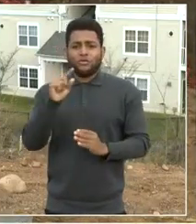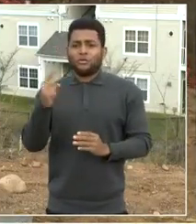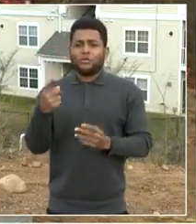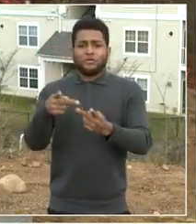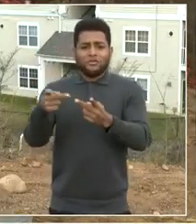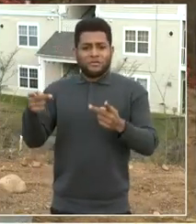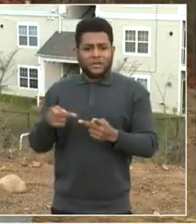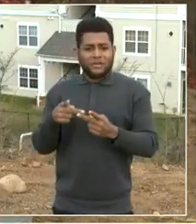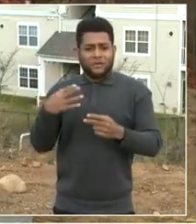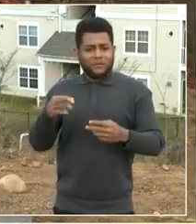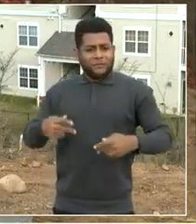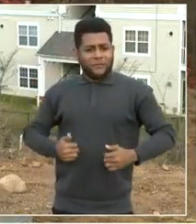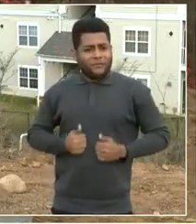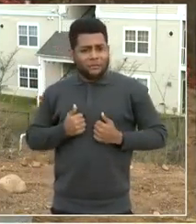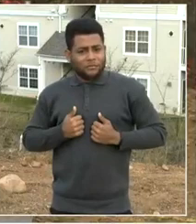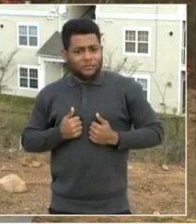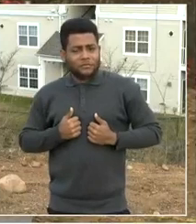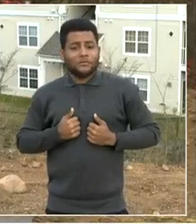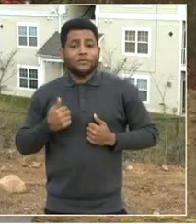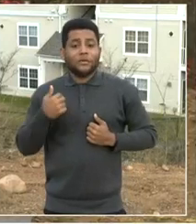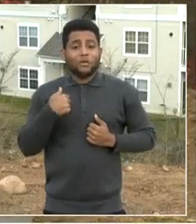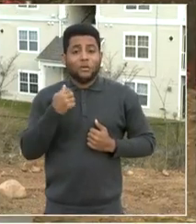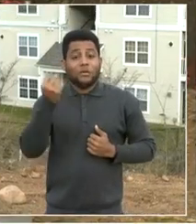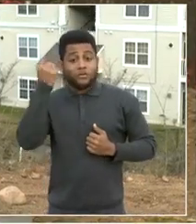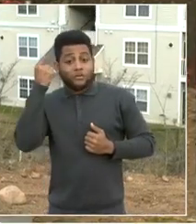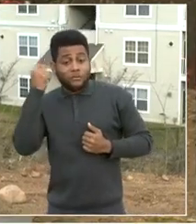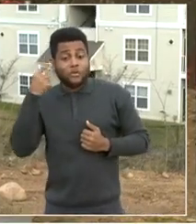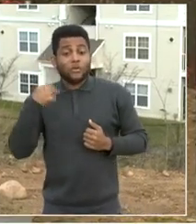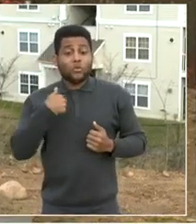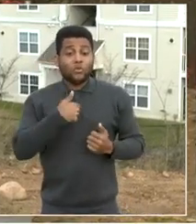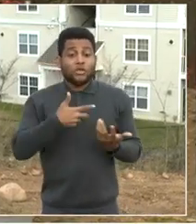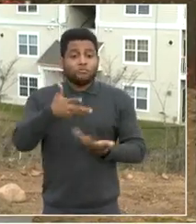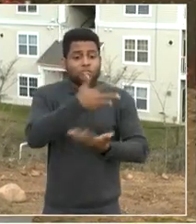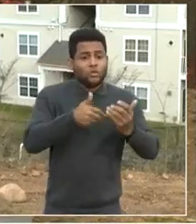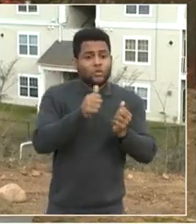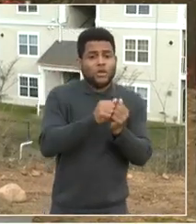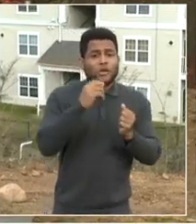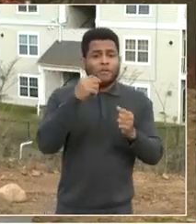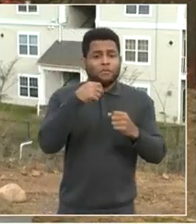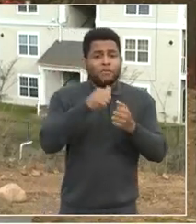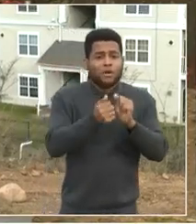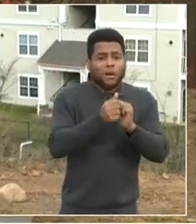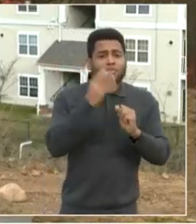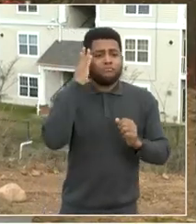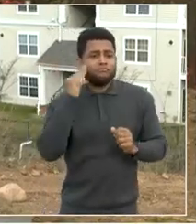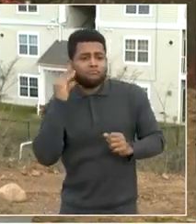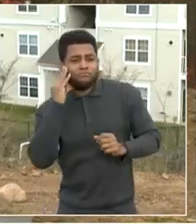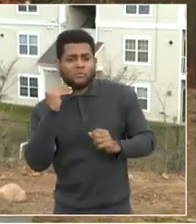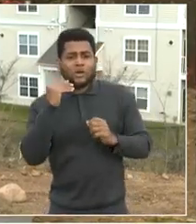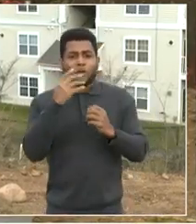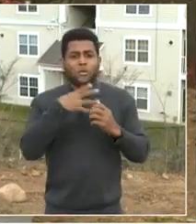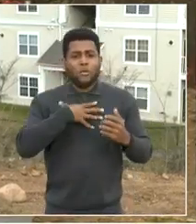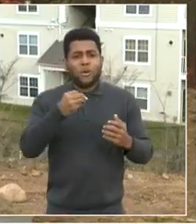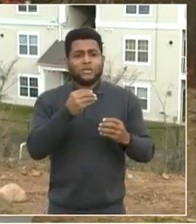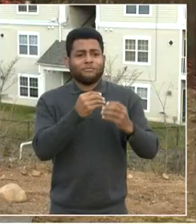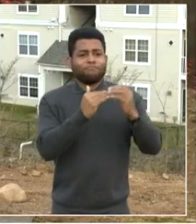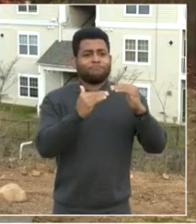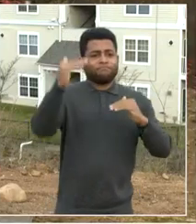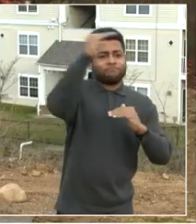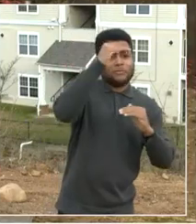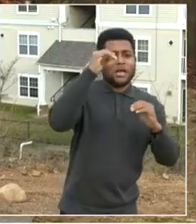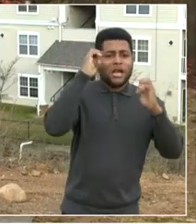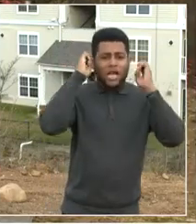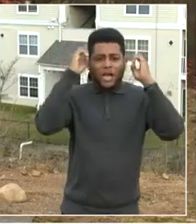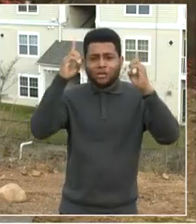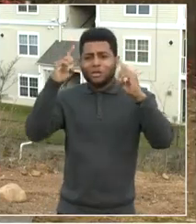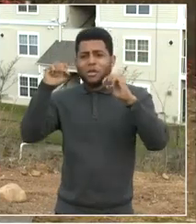social problem, not wealth disparity, educational achievement, or any of the severe health challenges that the people